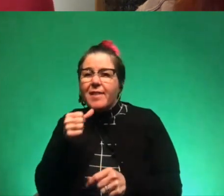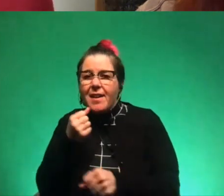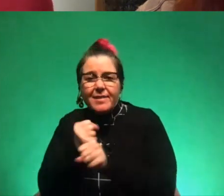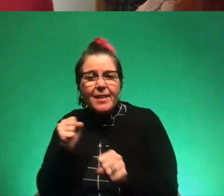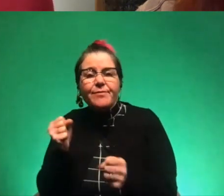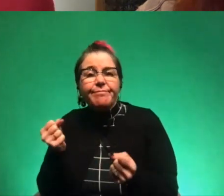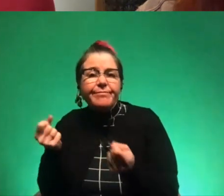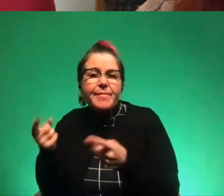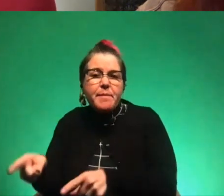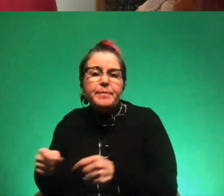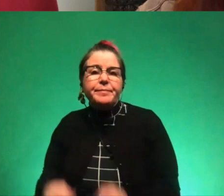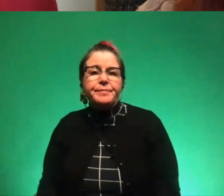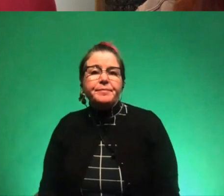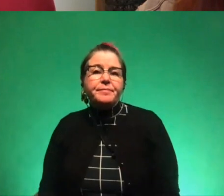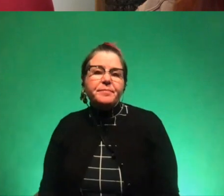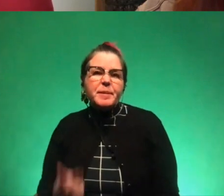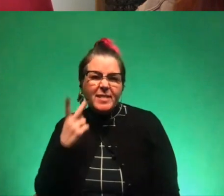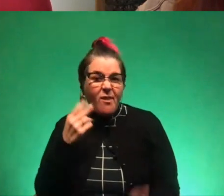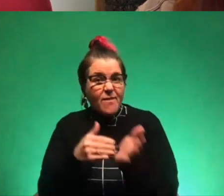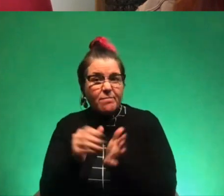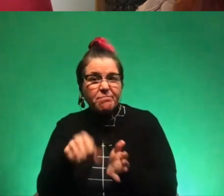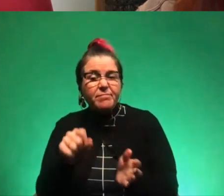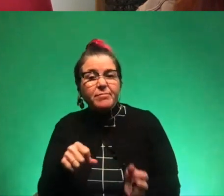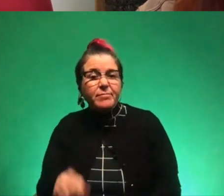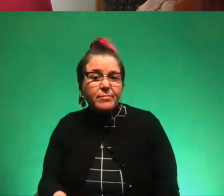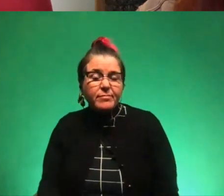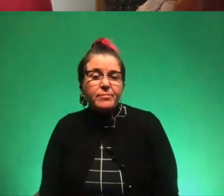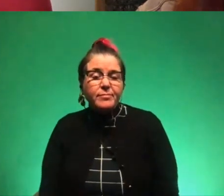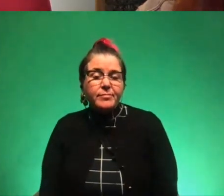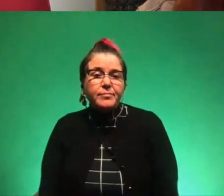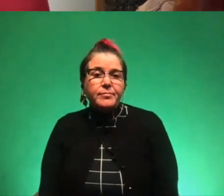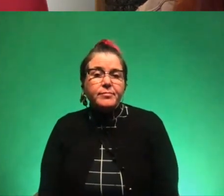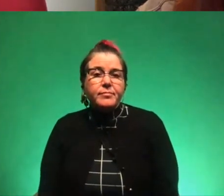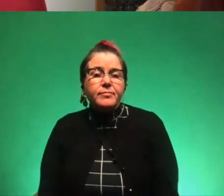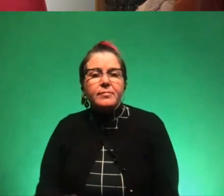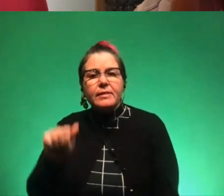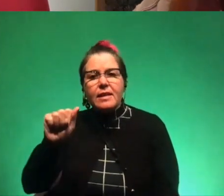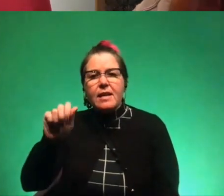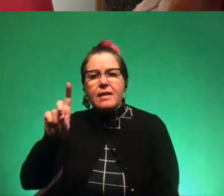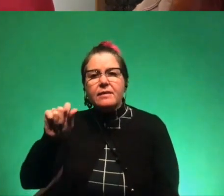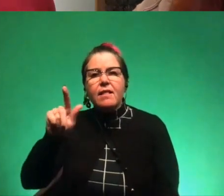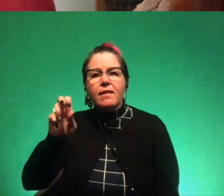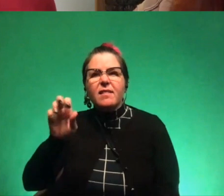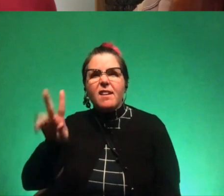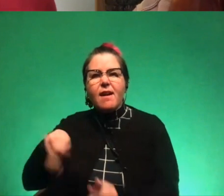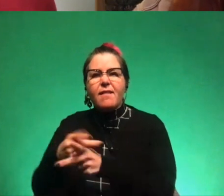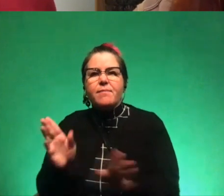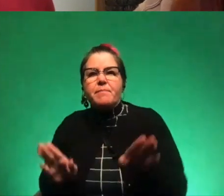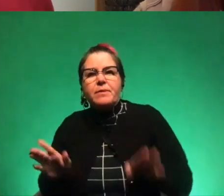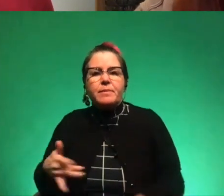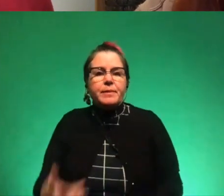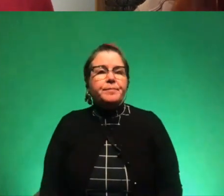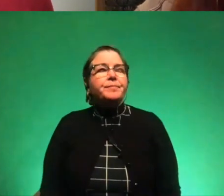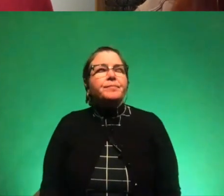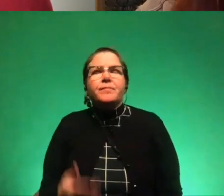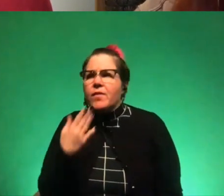penguins, yeah, we do see quite a lot of penguins. We see adelies mostly. Yeah, adelie penguins. Cool. Here's a good question. So